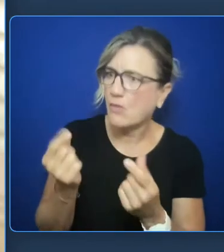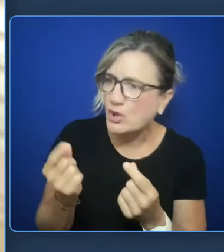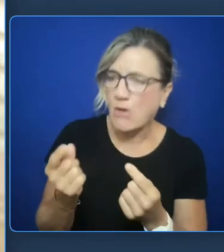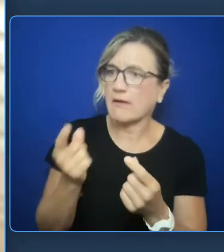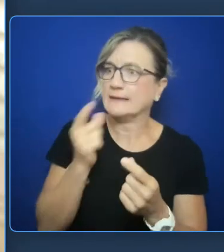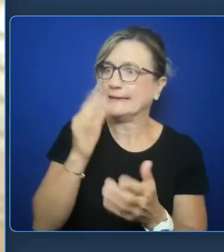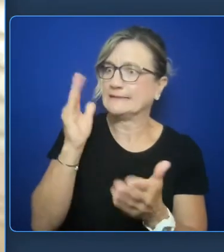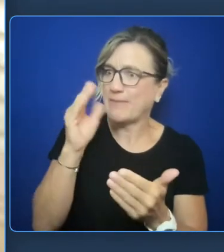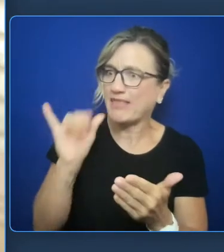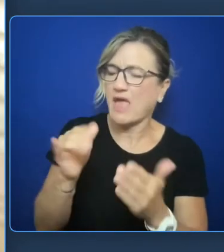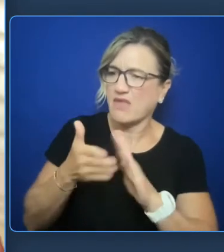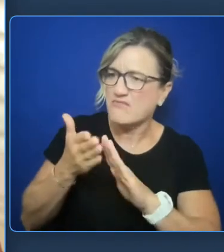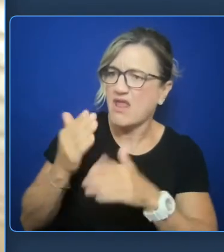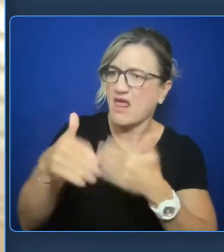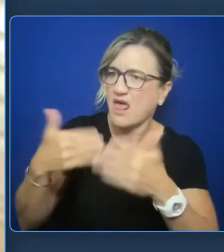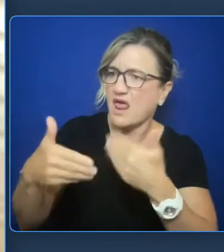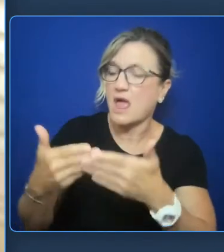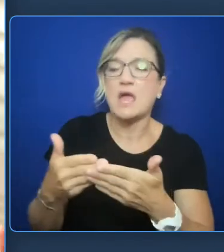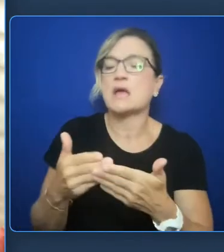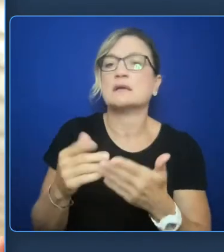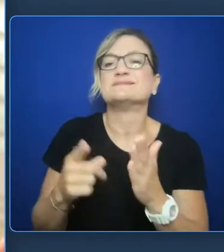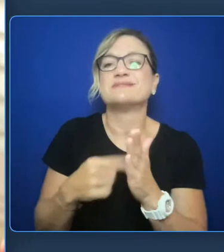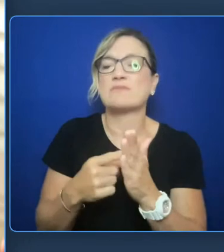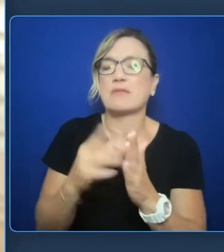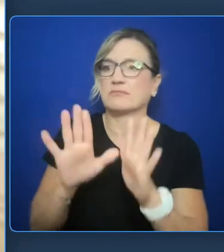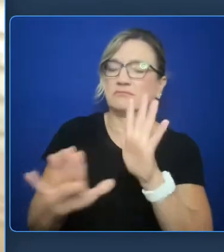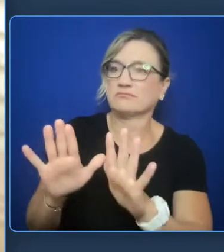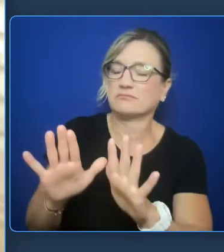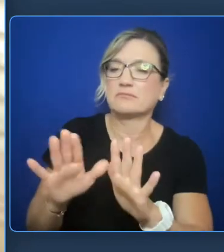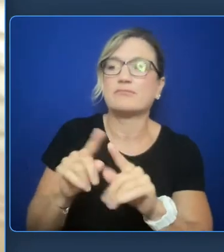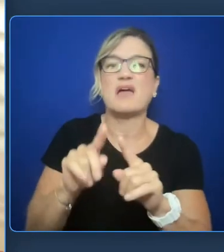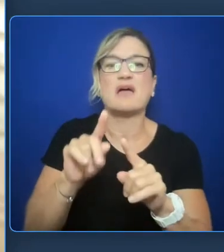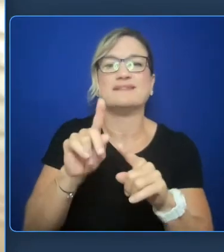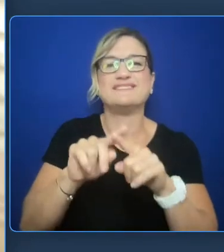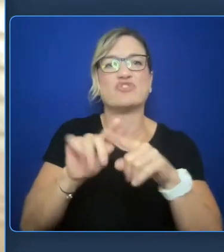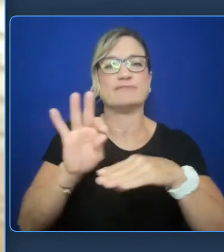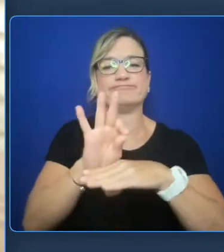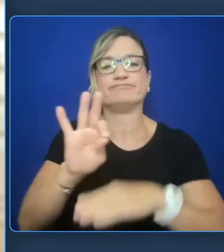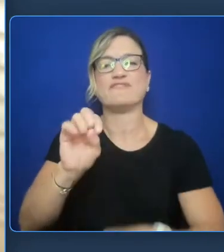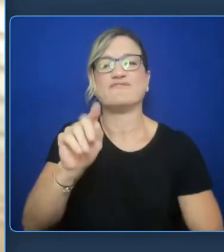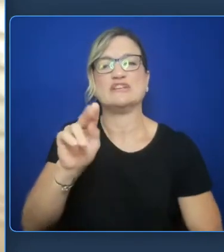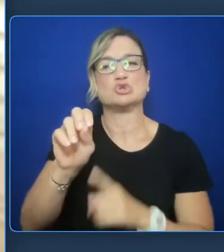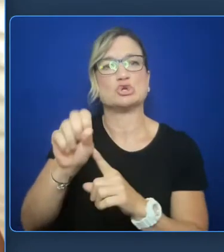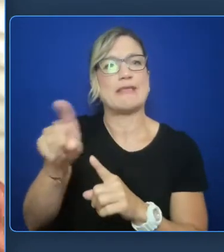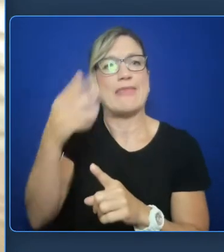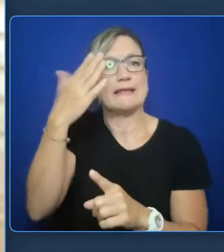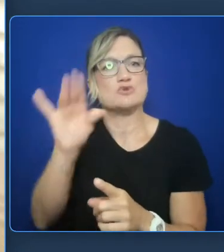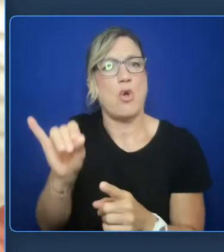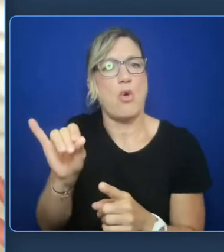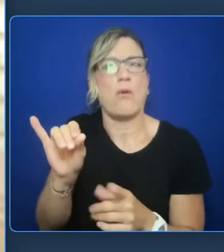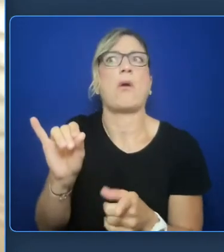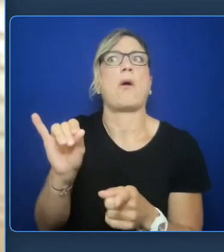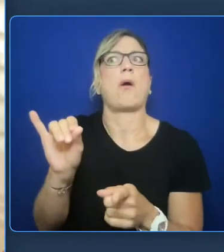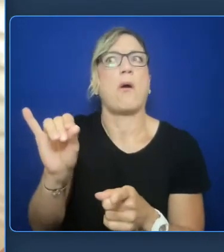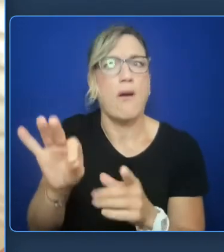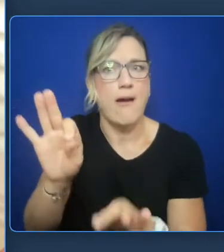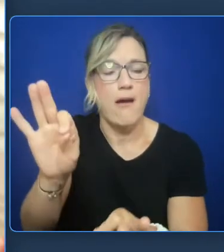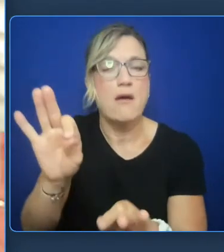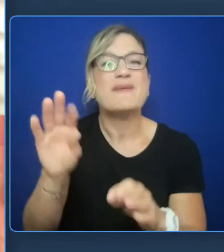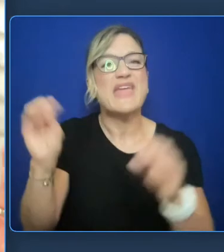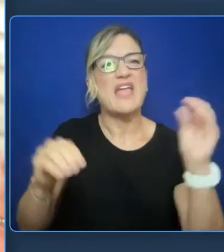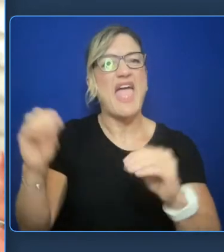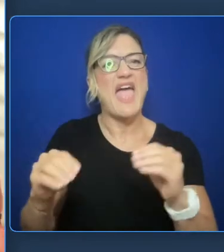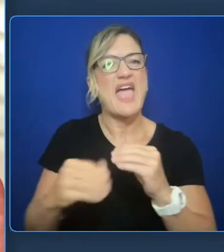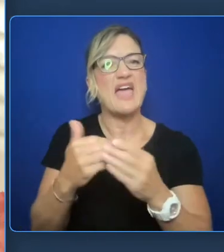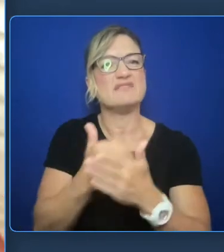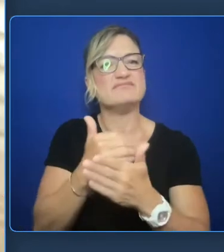they didn't expect it to. Sometimes it's a bug, but a lot of times it's just features that they didn't know were there. A lot of things have been added into Sonoma, and so